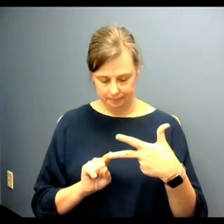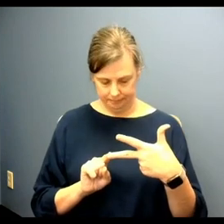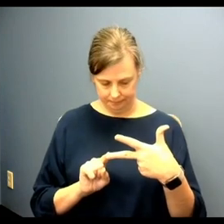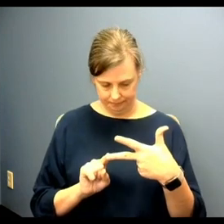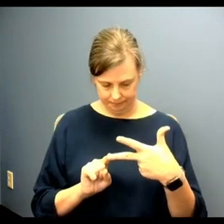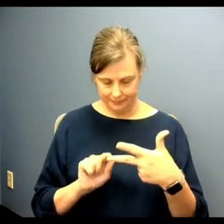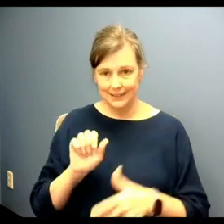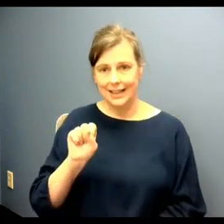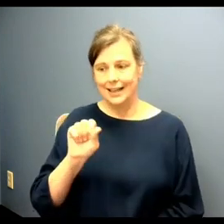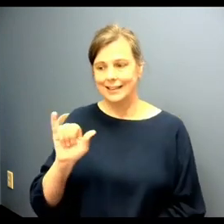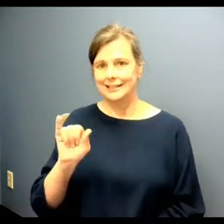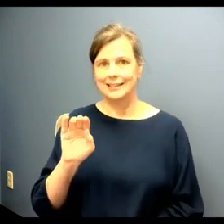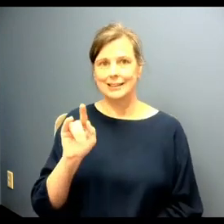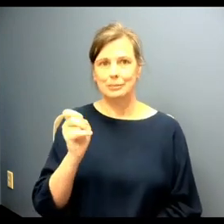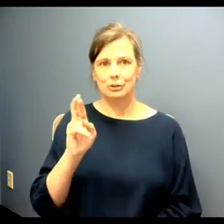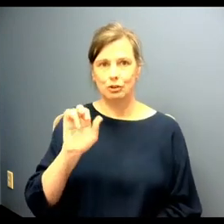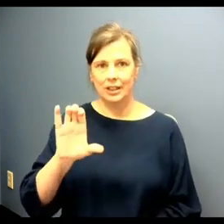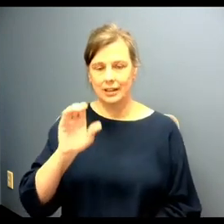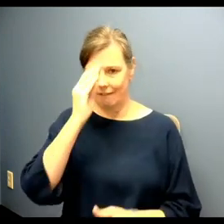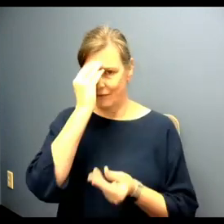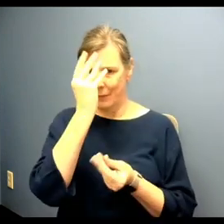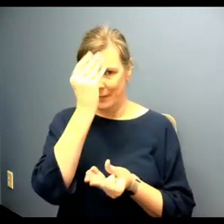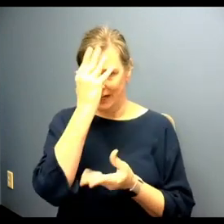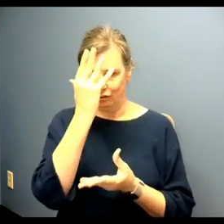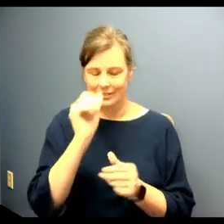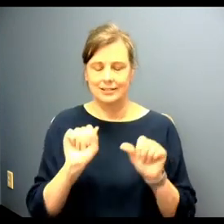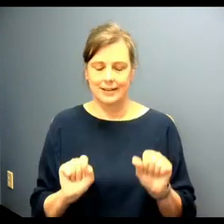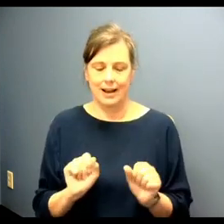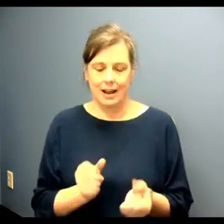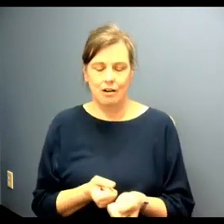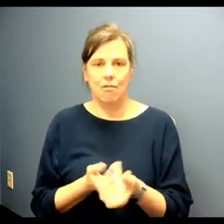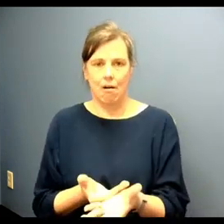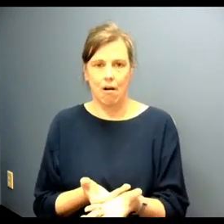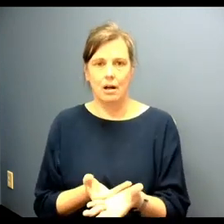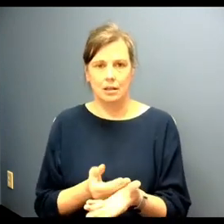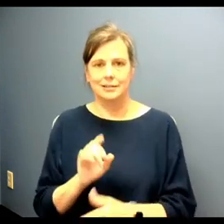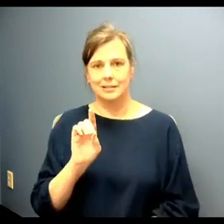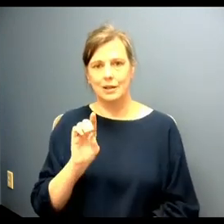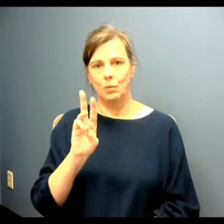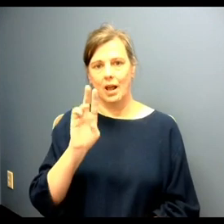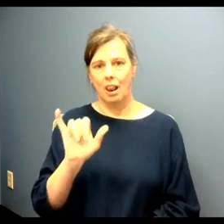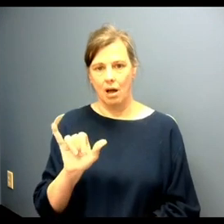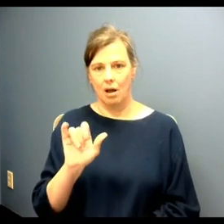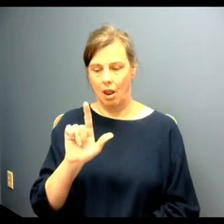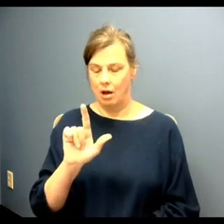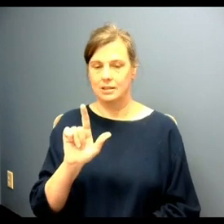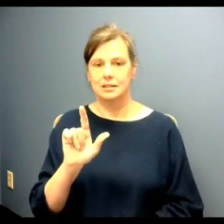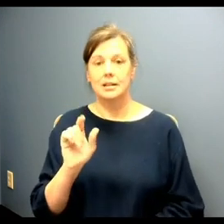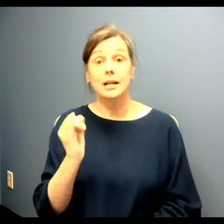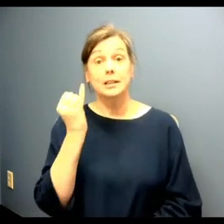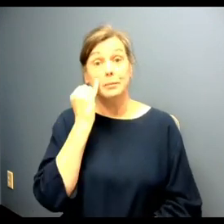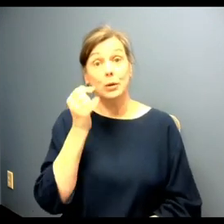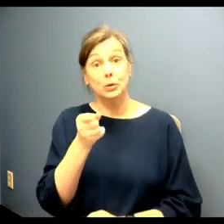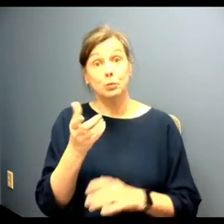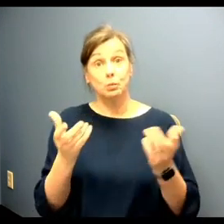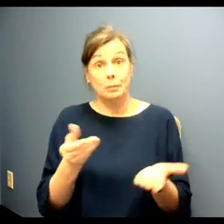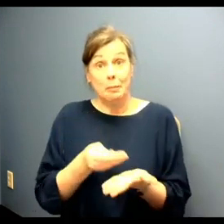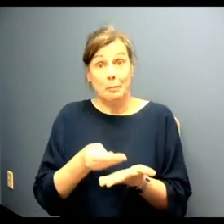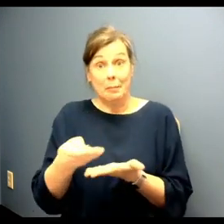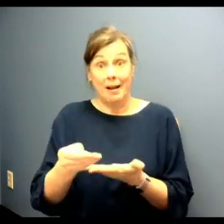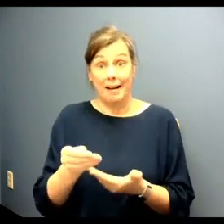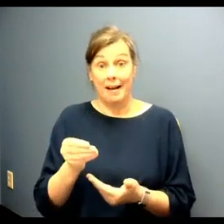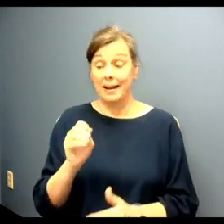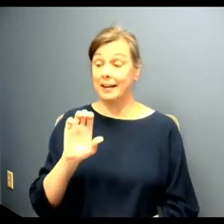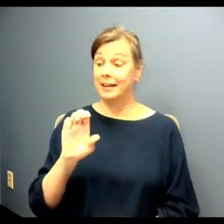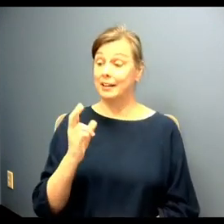chia pet, and you assumed that the chia pet will look something like this picture on the left. But when you purchase the chia pet and you